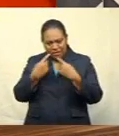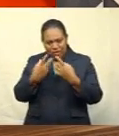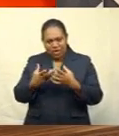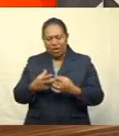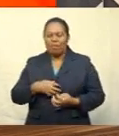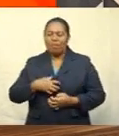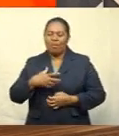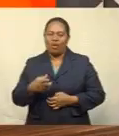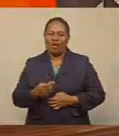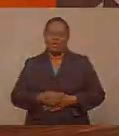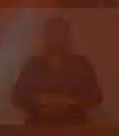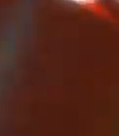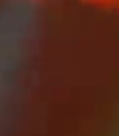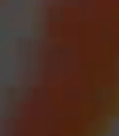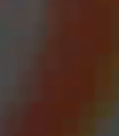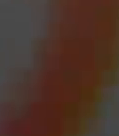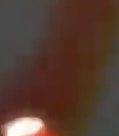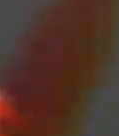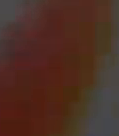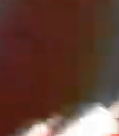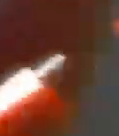more coming up.